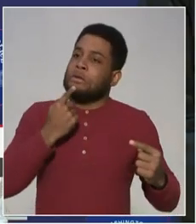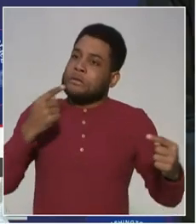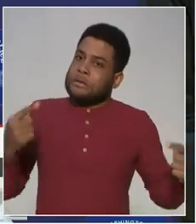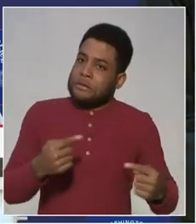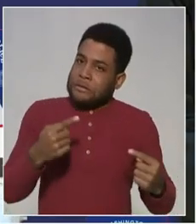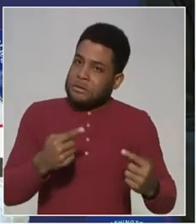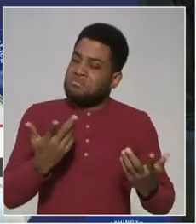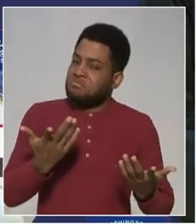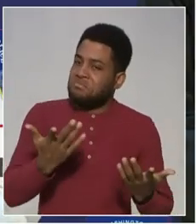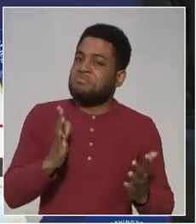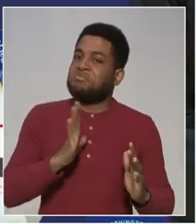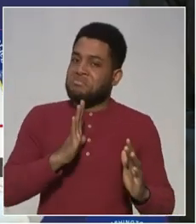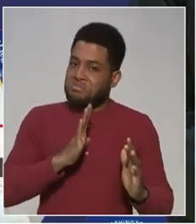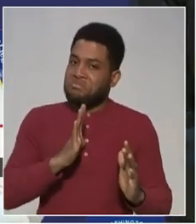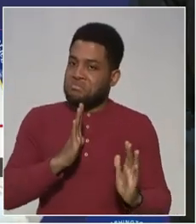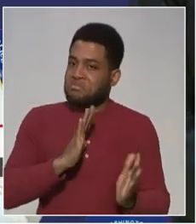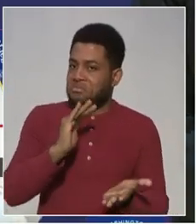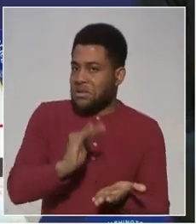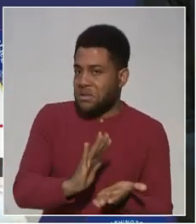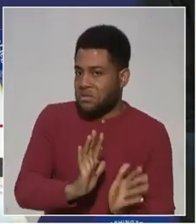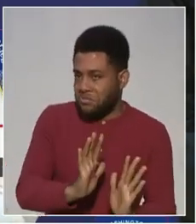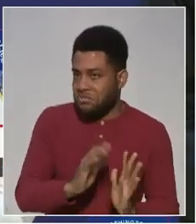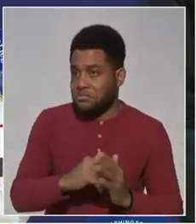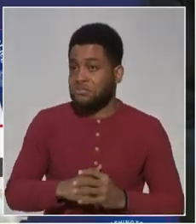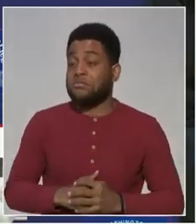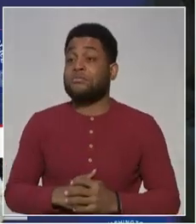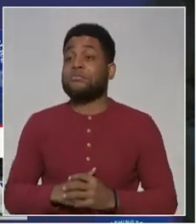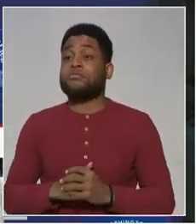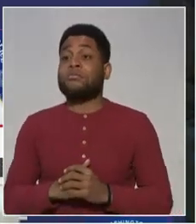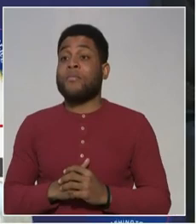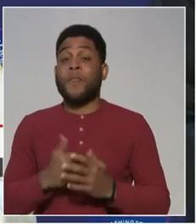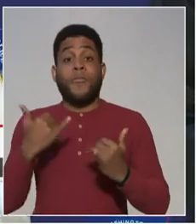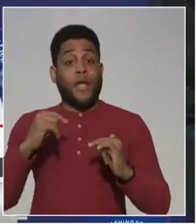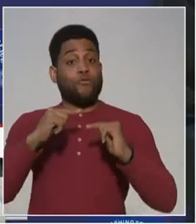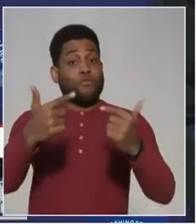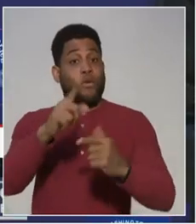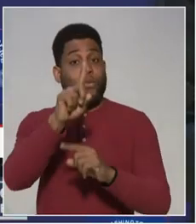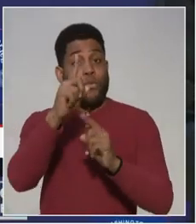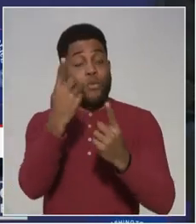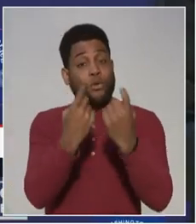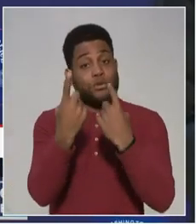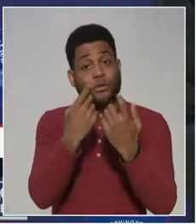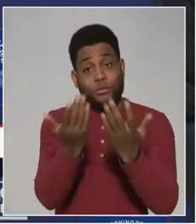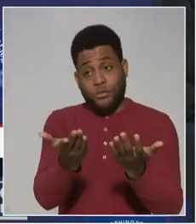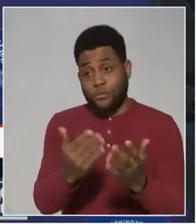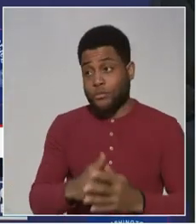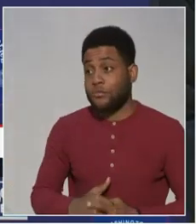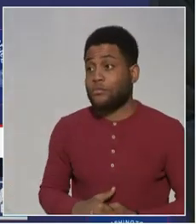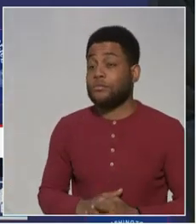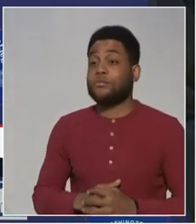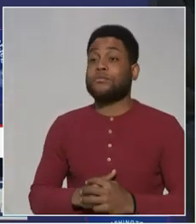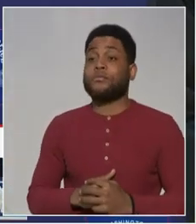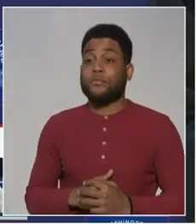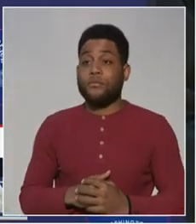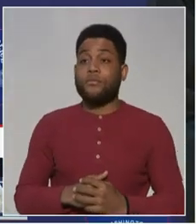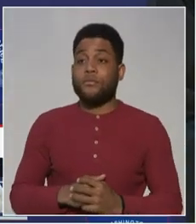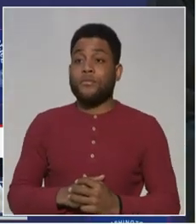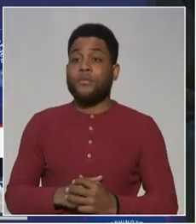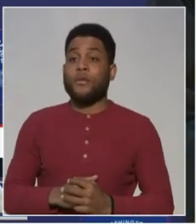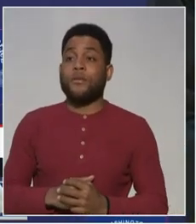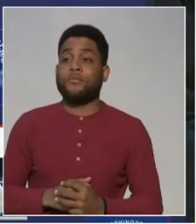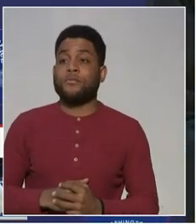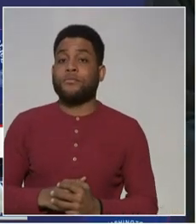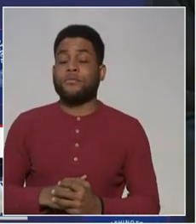will open up the floor for any questions at this time. If this question has already been asked, but were